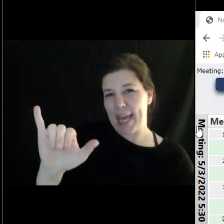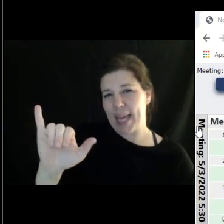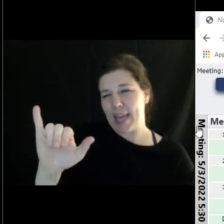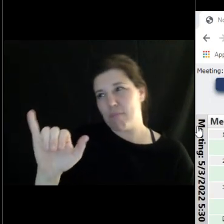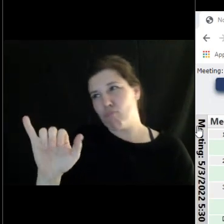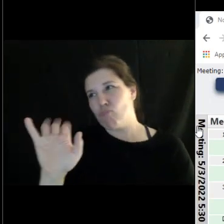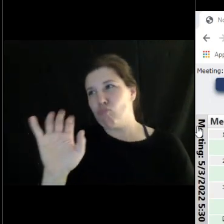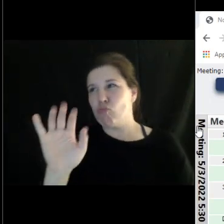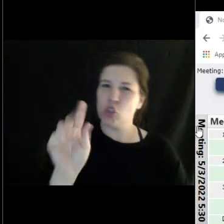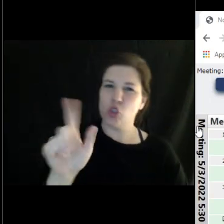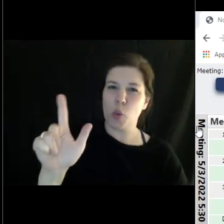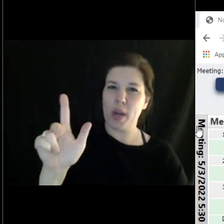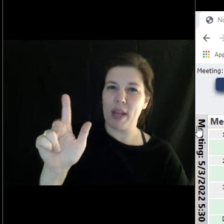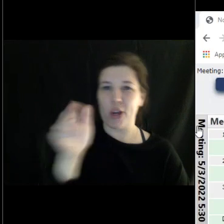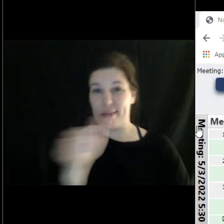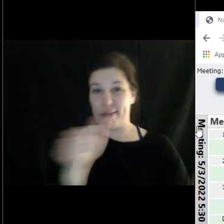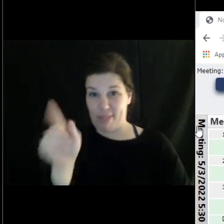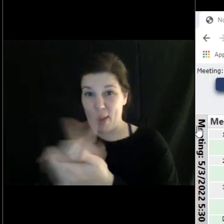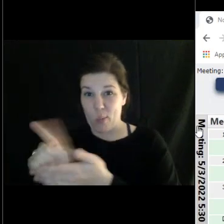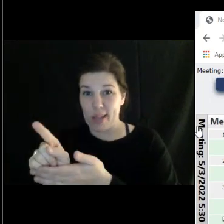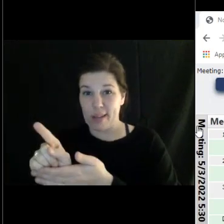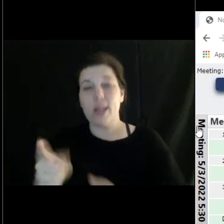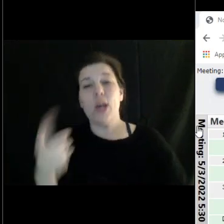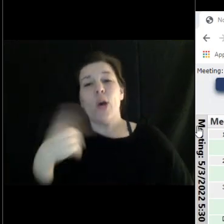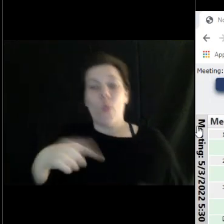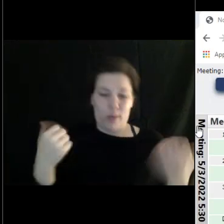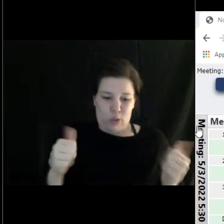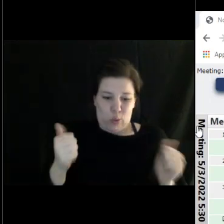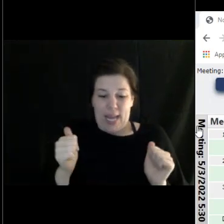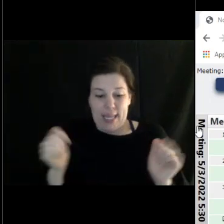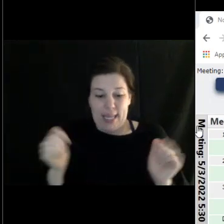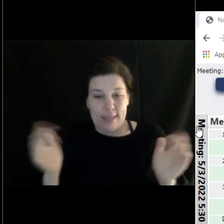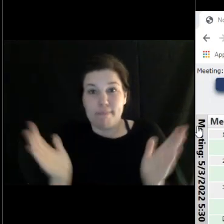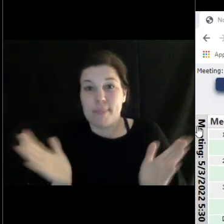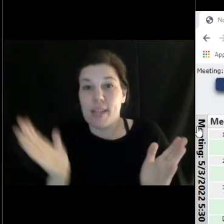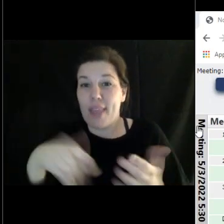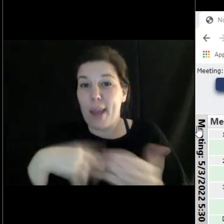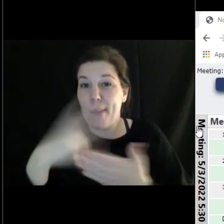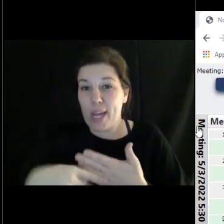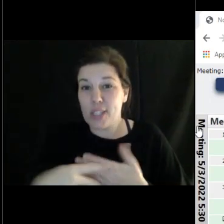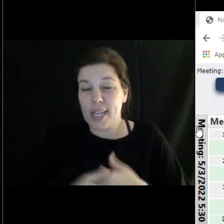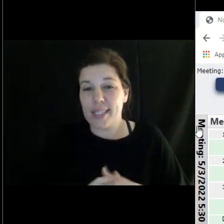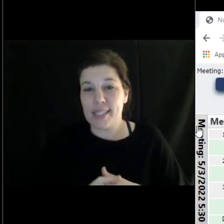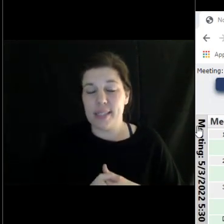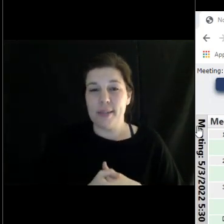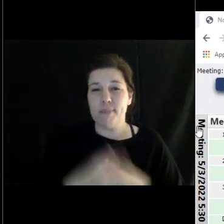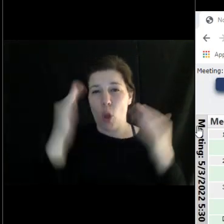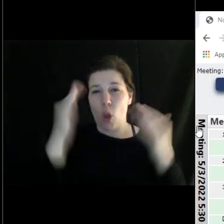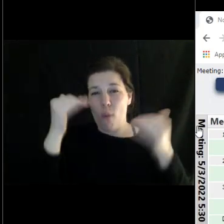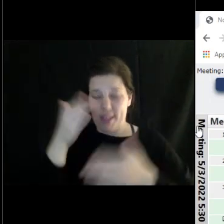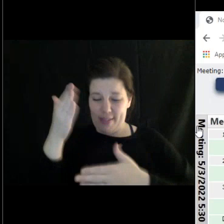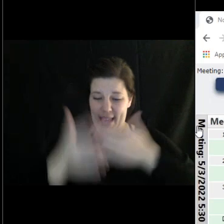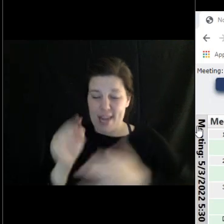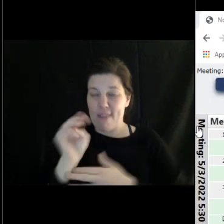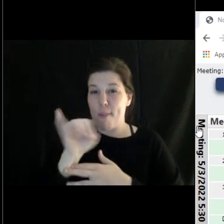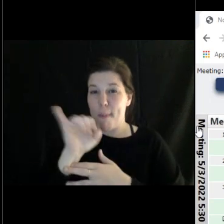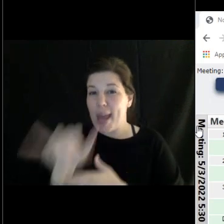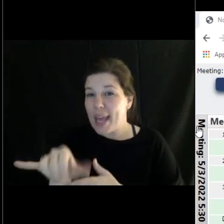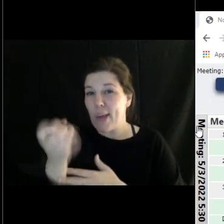we continue to advocate for that project. We hopefully will have, we'll know exactly where we stand on it, hopefully by the end of May or early June.